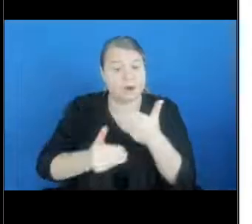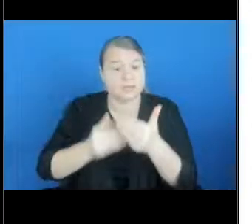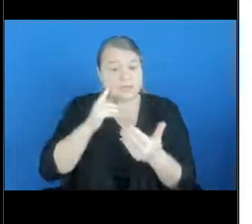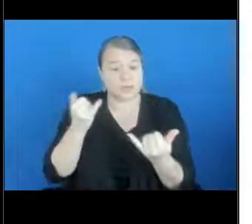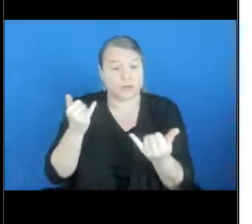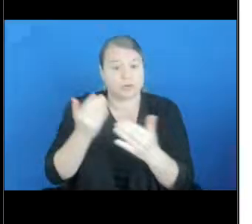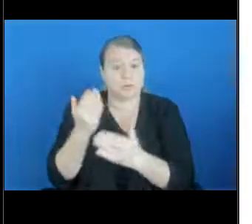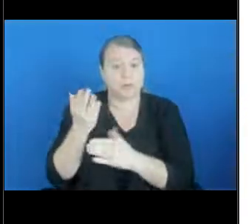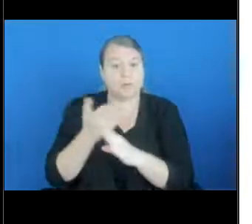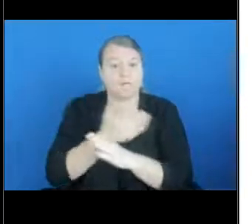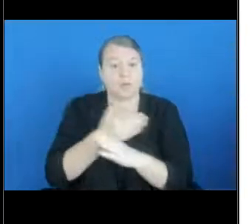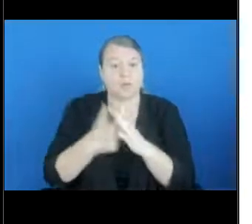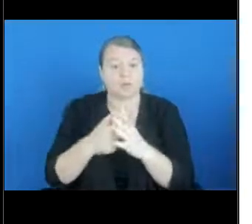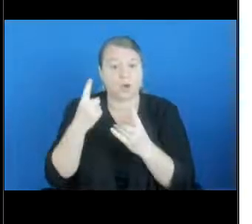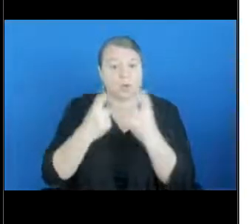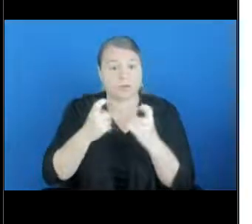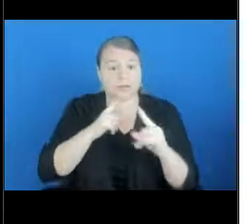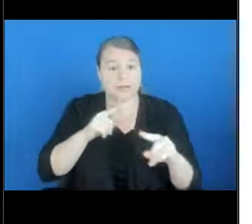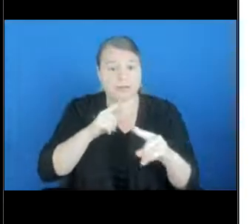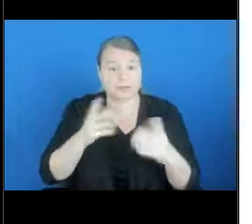we start the question and answer session.